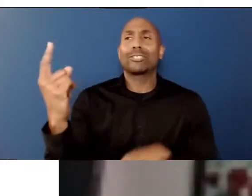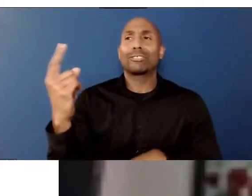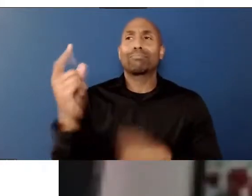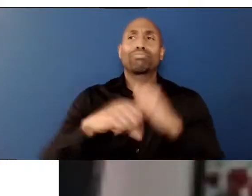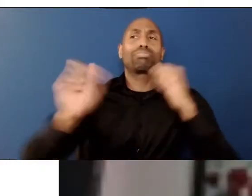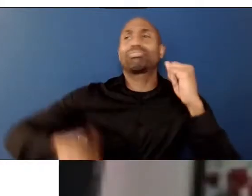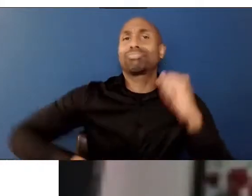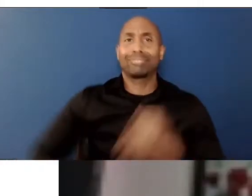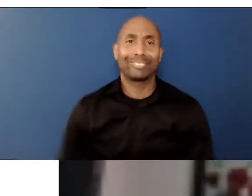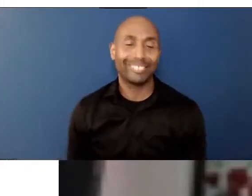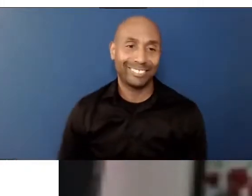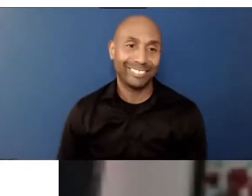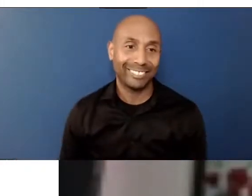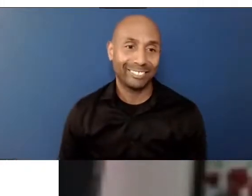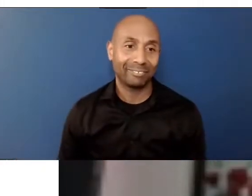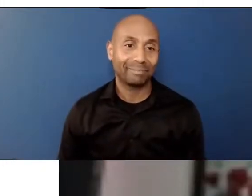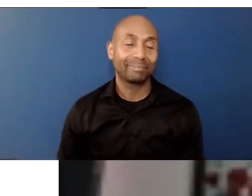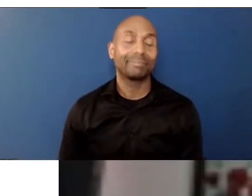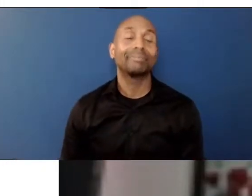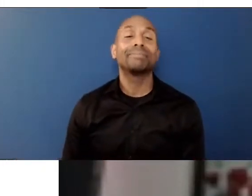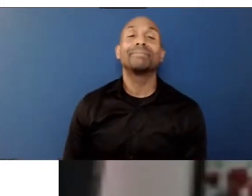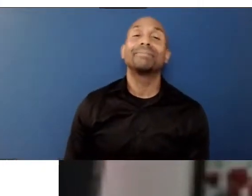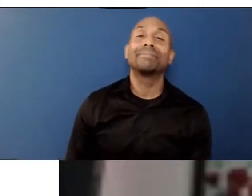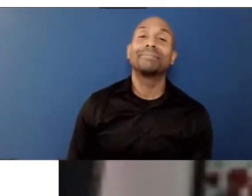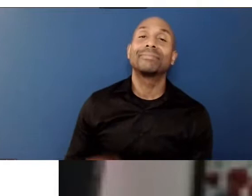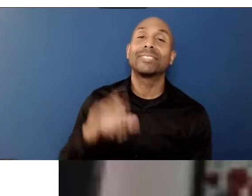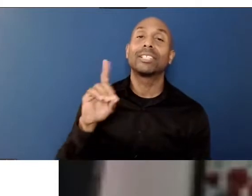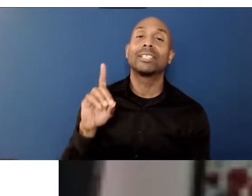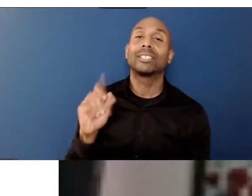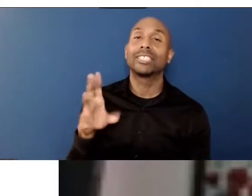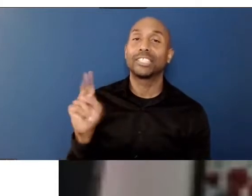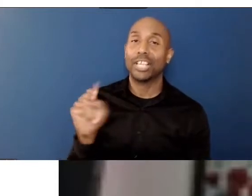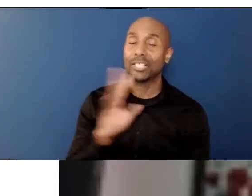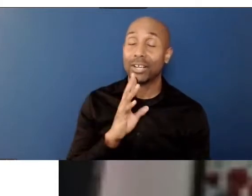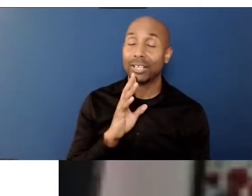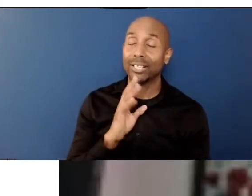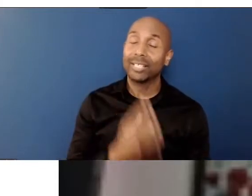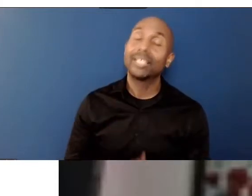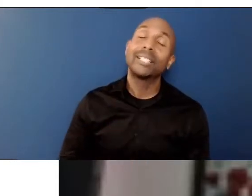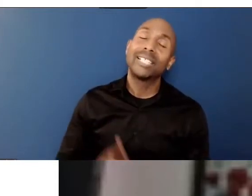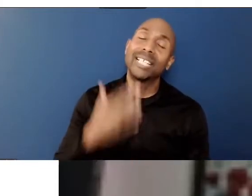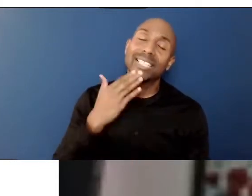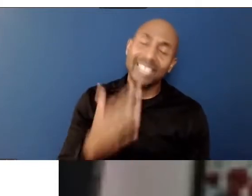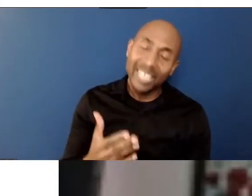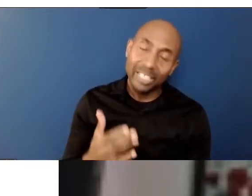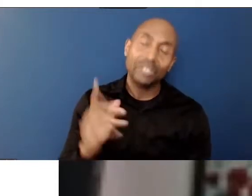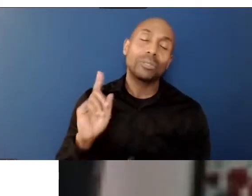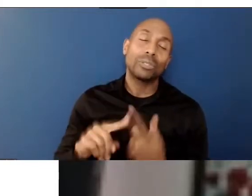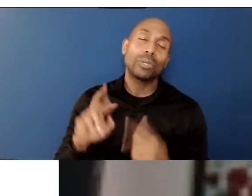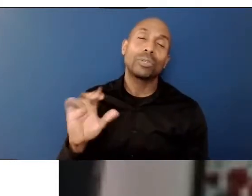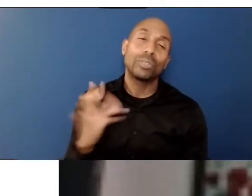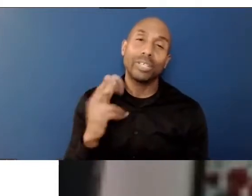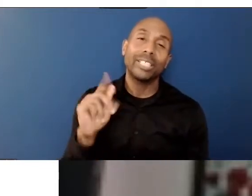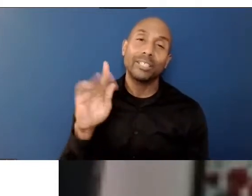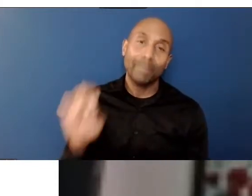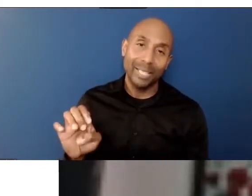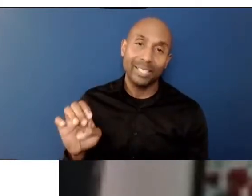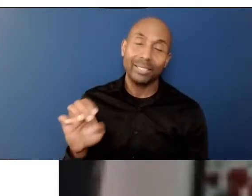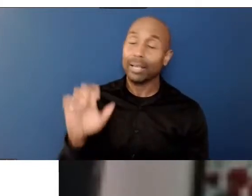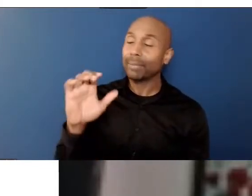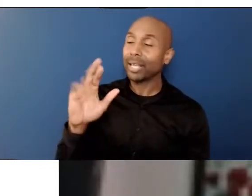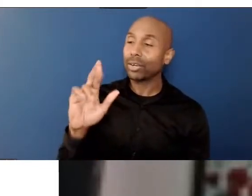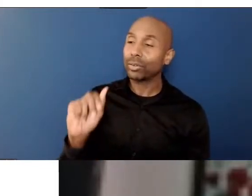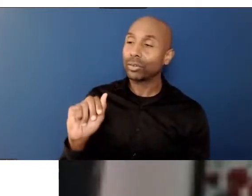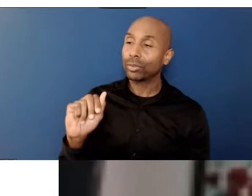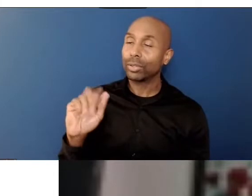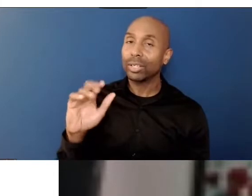Well, Jessica, on behalf of the Directorate, I mean, thank you to reachAbility for the opportunity and connecting with us. This has